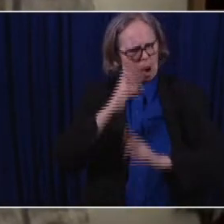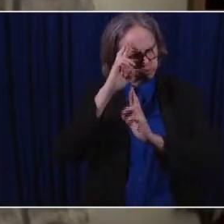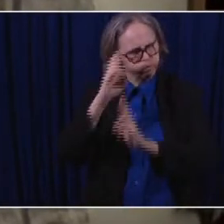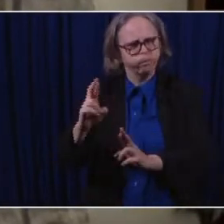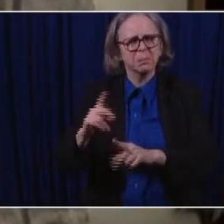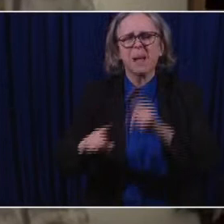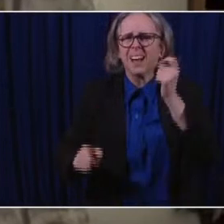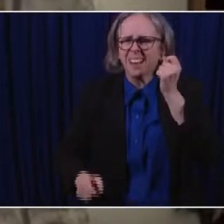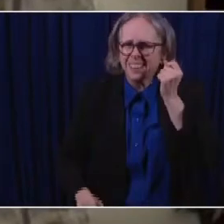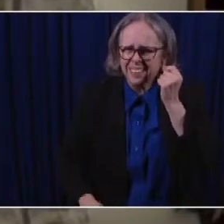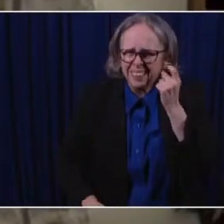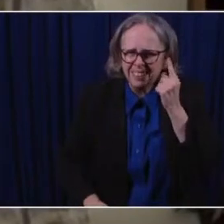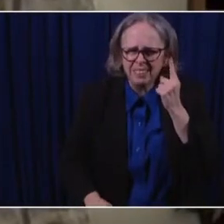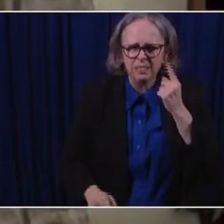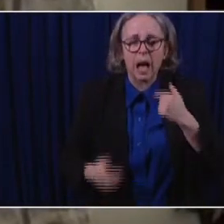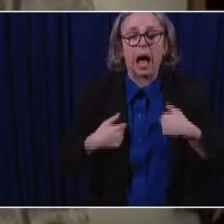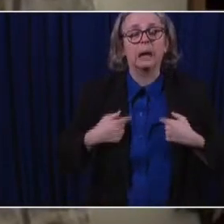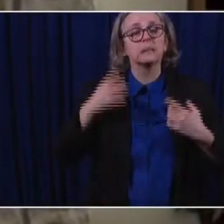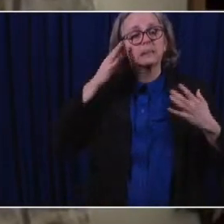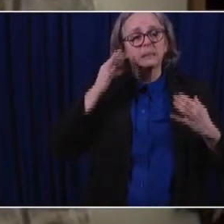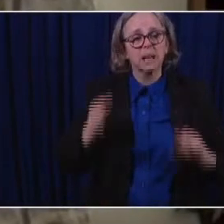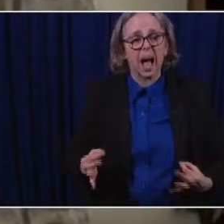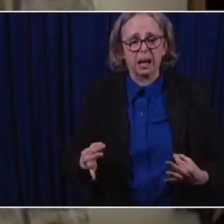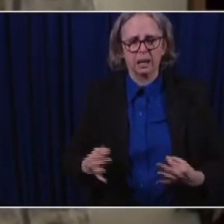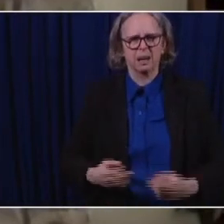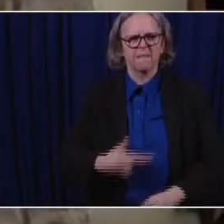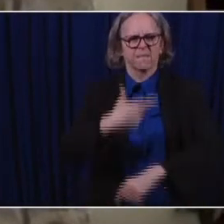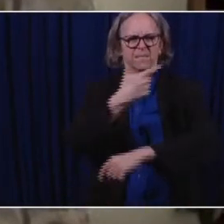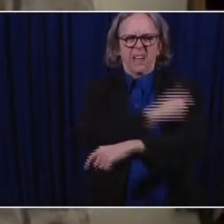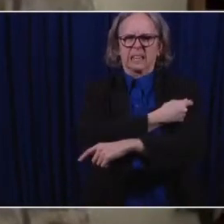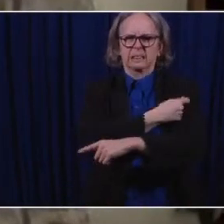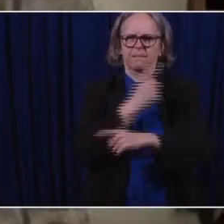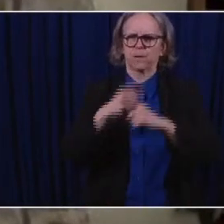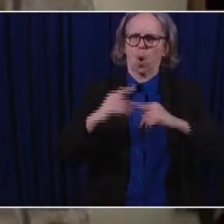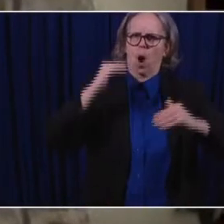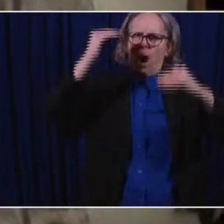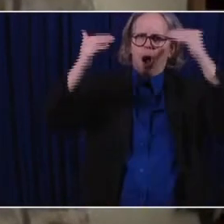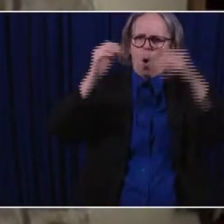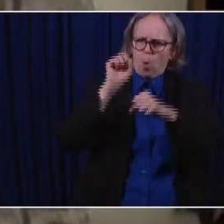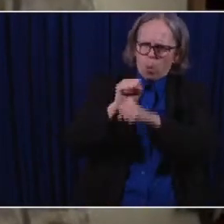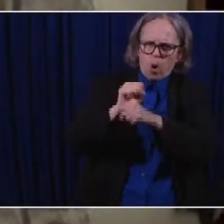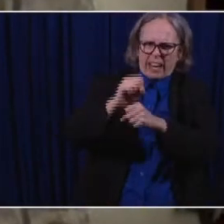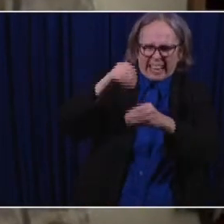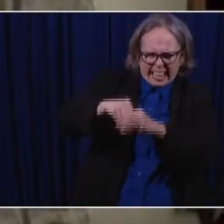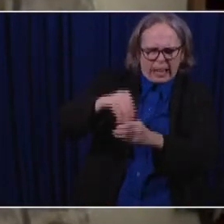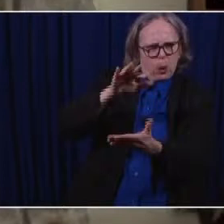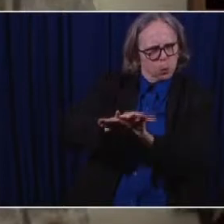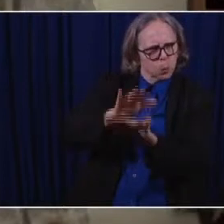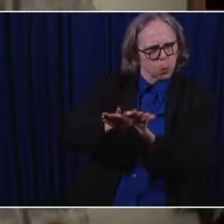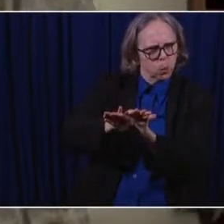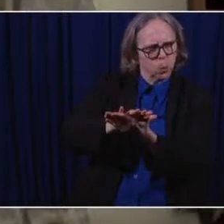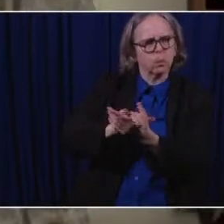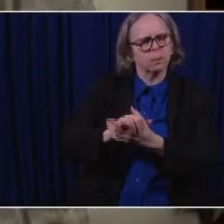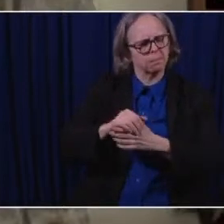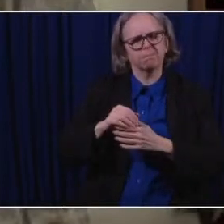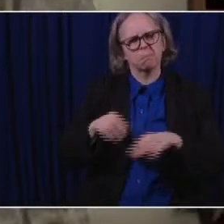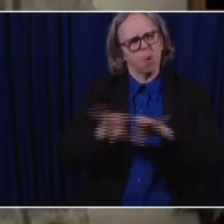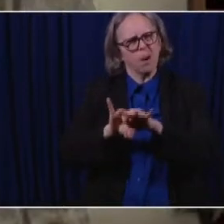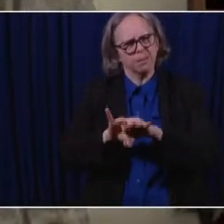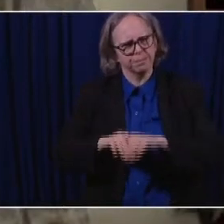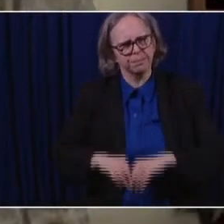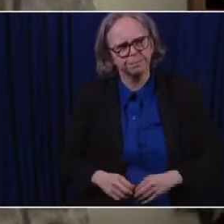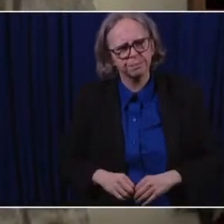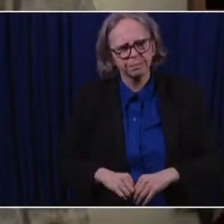vaccinate adults in schools and said, we challenge you, if you want the vaccine, you got to go back by March